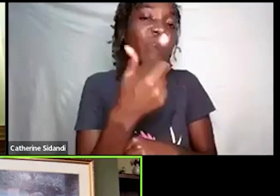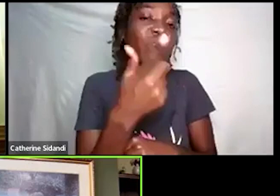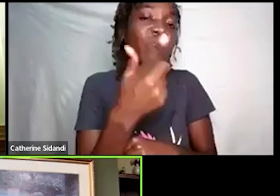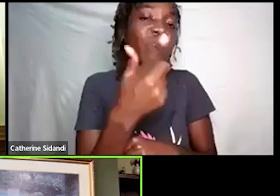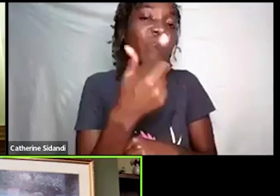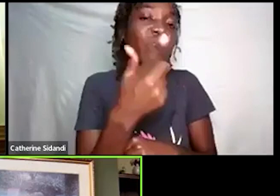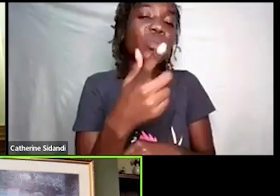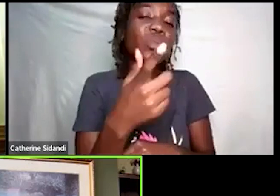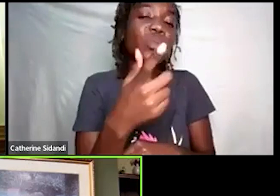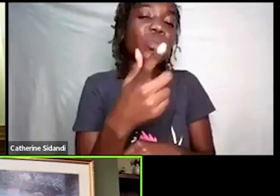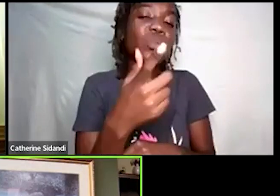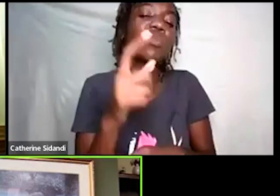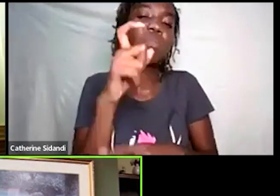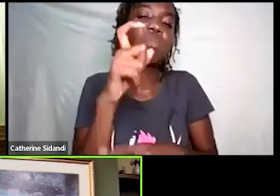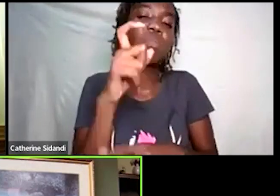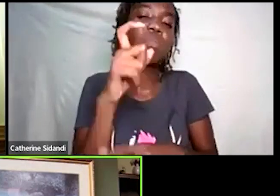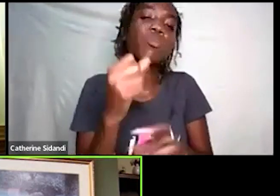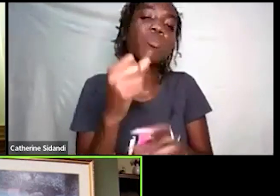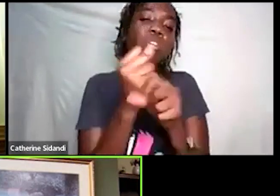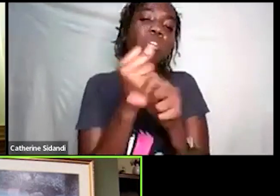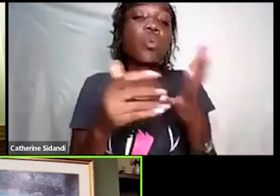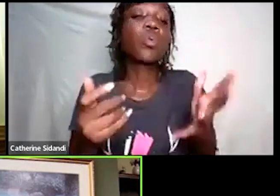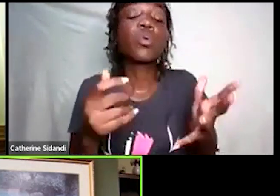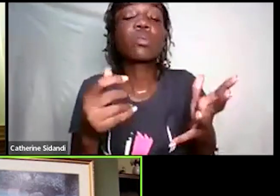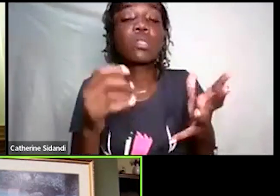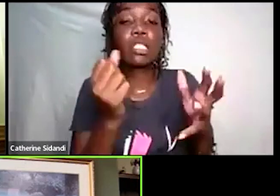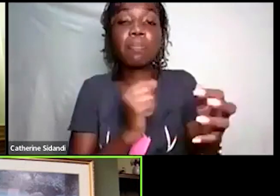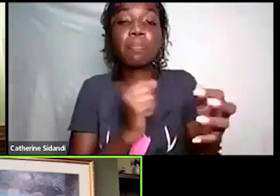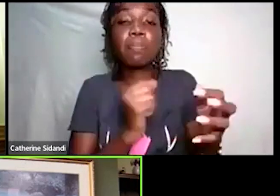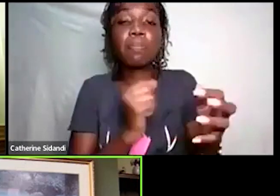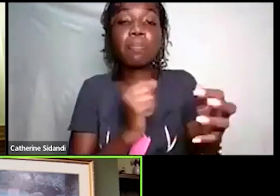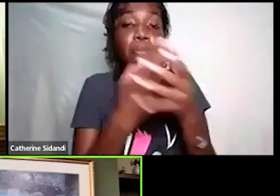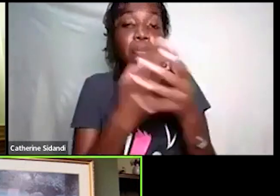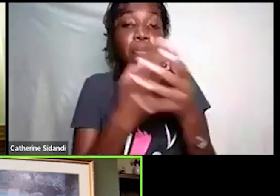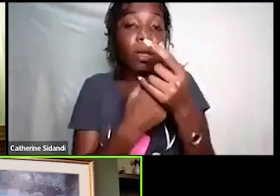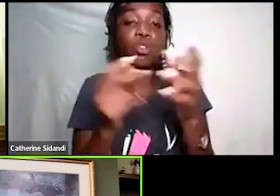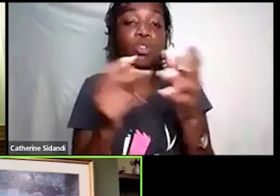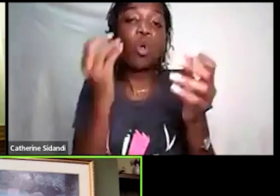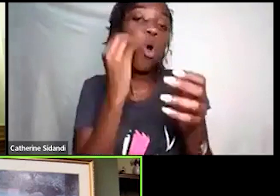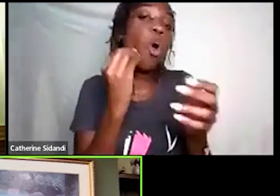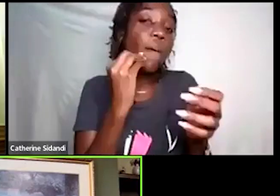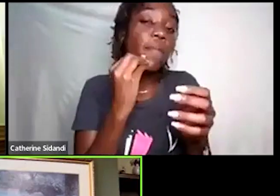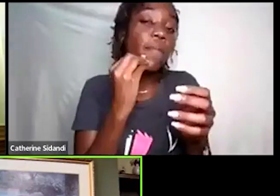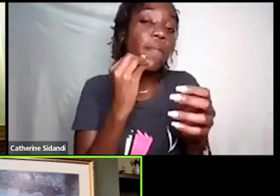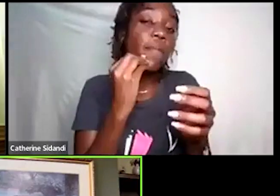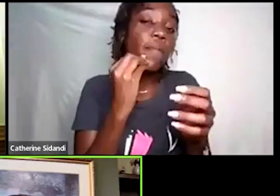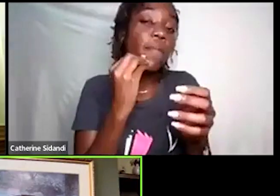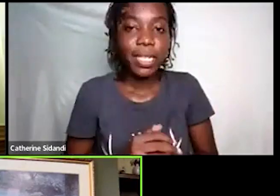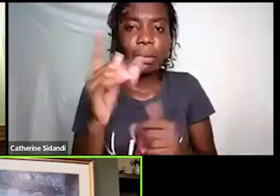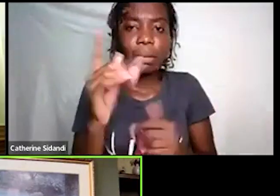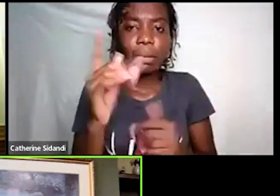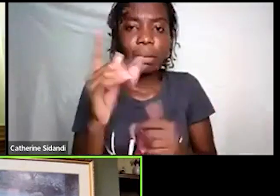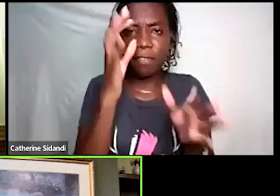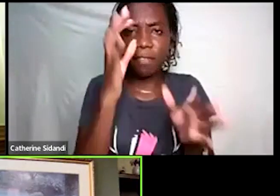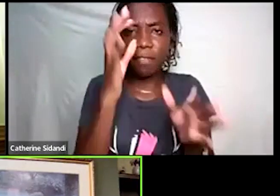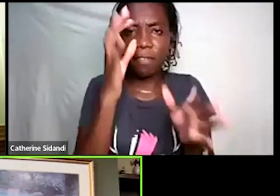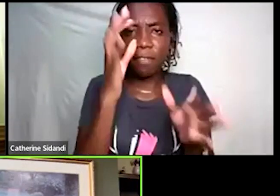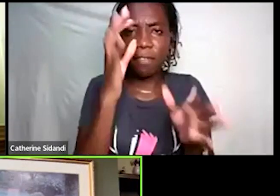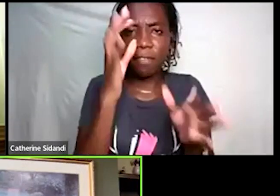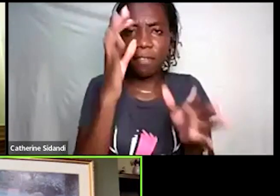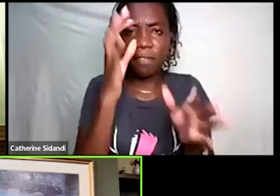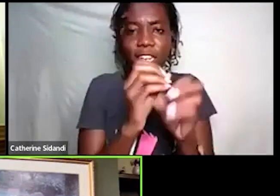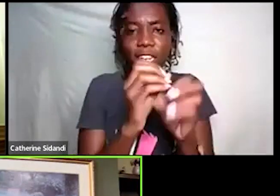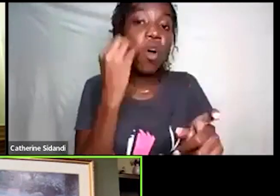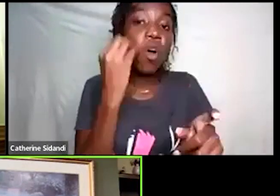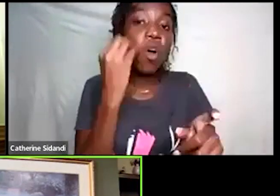because it's a home thing. It's you and him. He's being unfaithful to a relationship that's based from home, although at